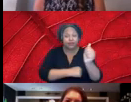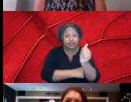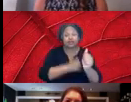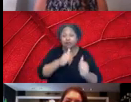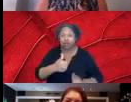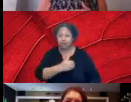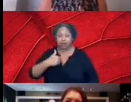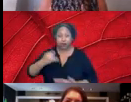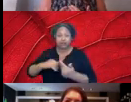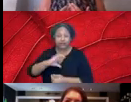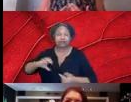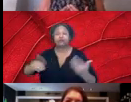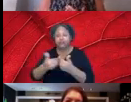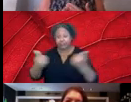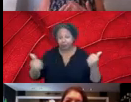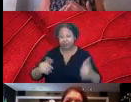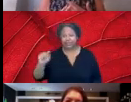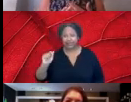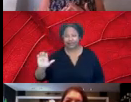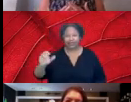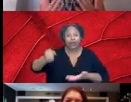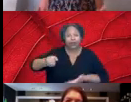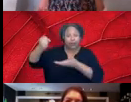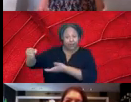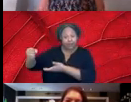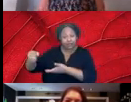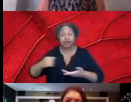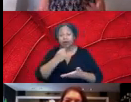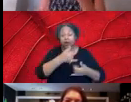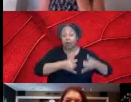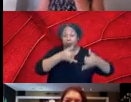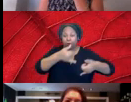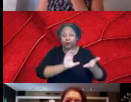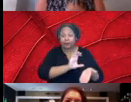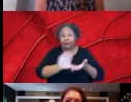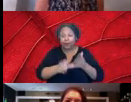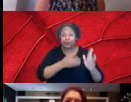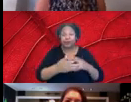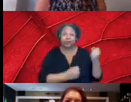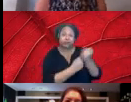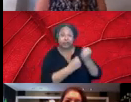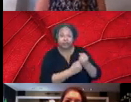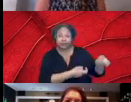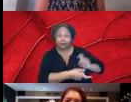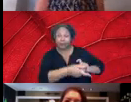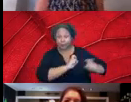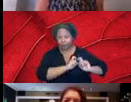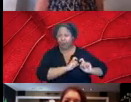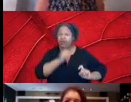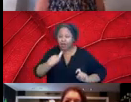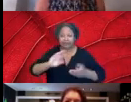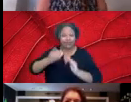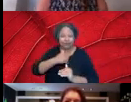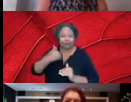Council. Unlike TAC grants, our awards are funded through sponsors and donors, not the City of Toronto. So